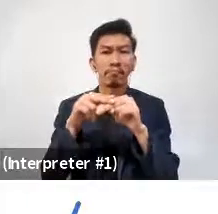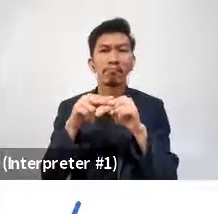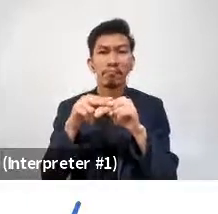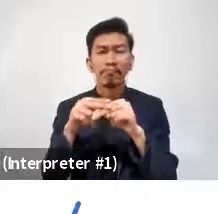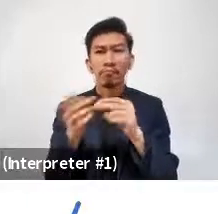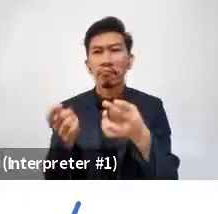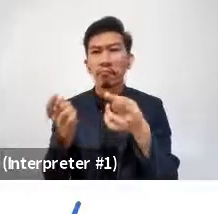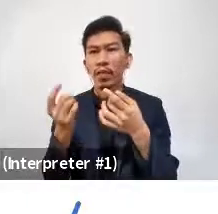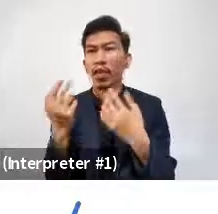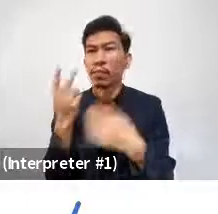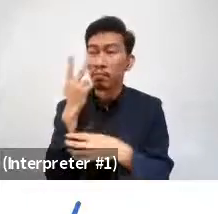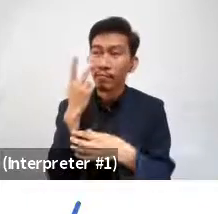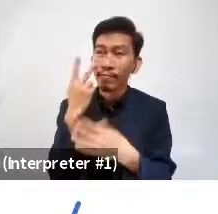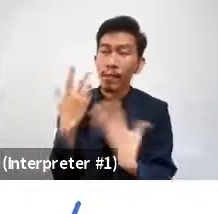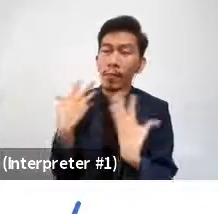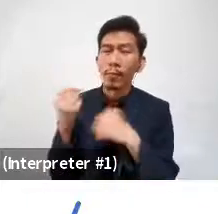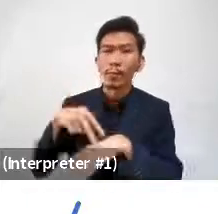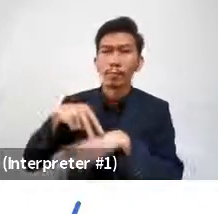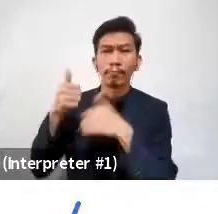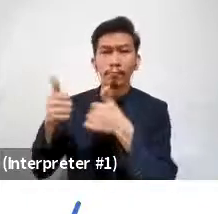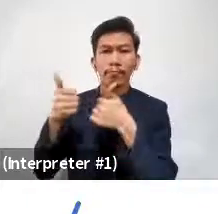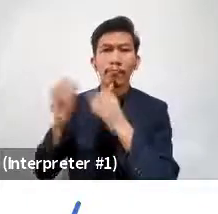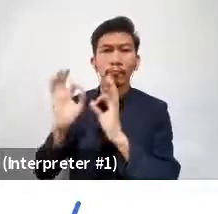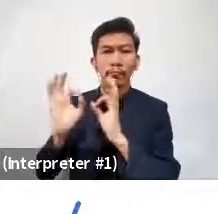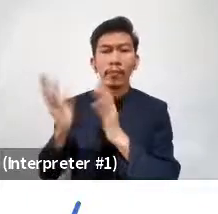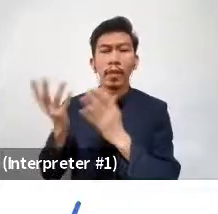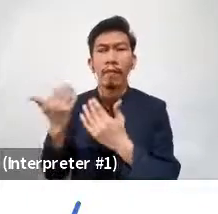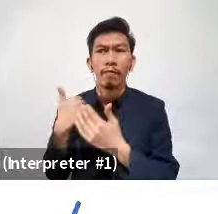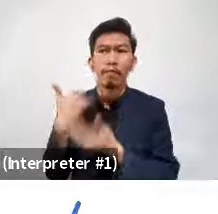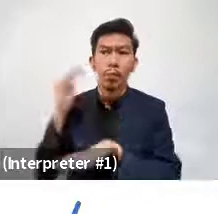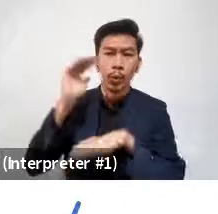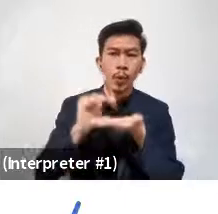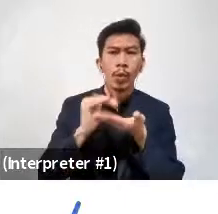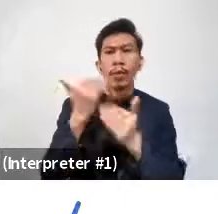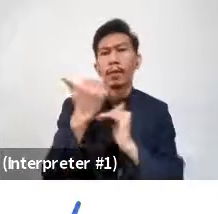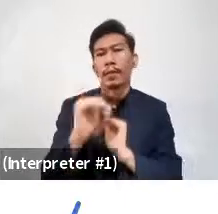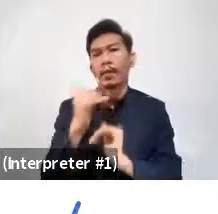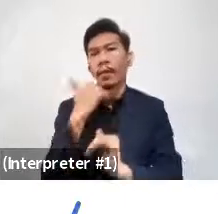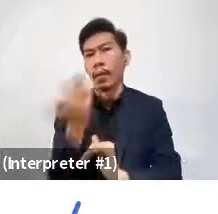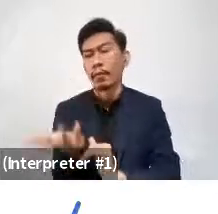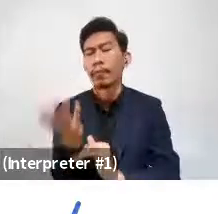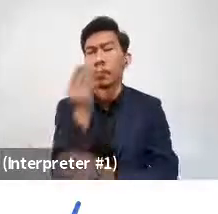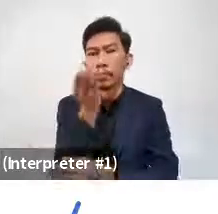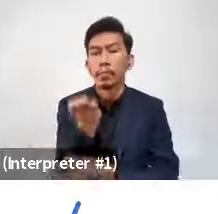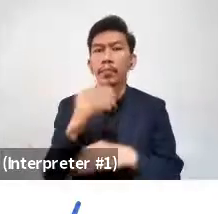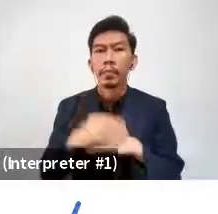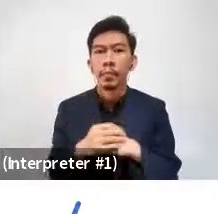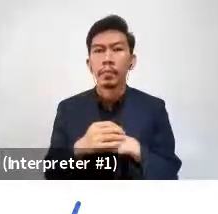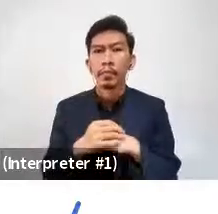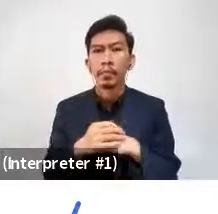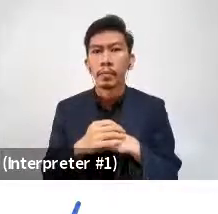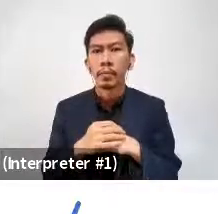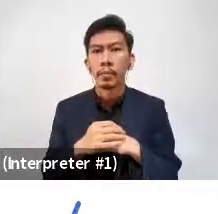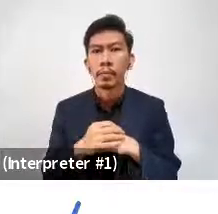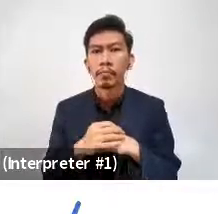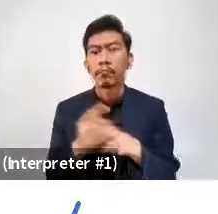see recoveries. Good to hear that there are limited deaths in terms of fatality rate. But